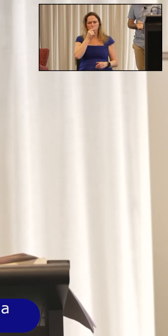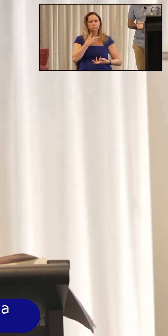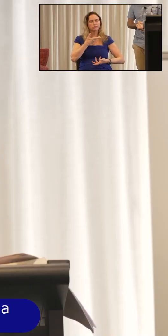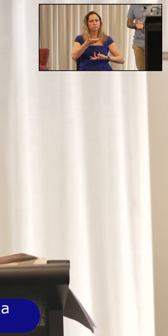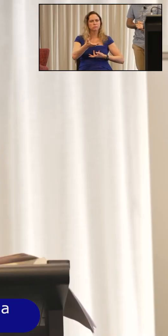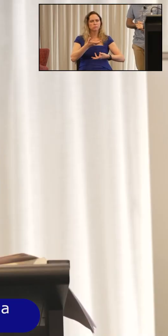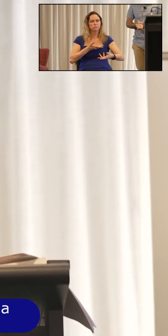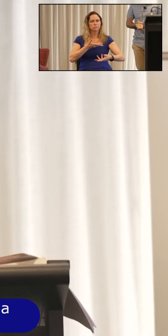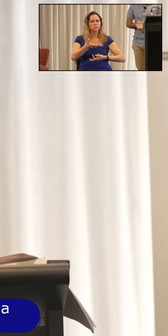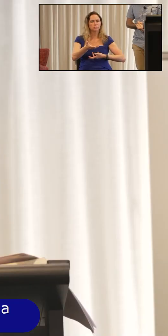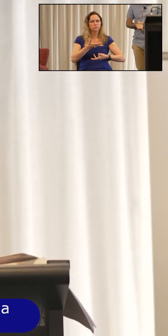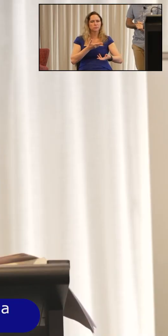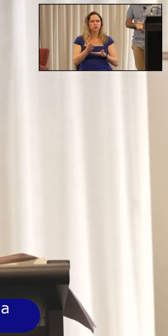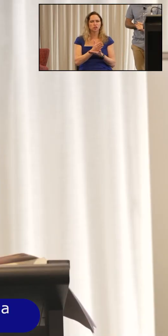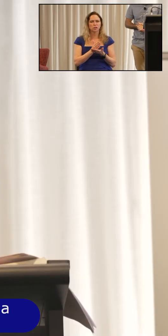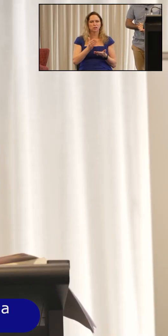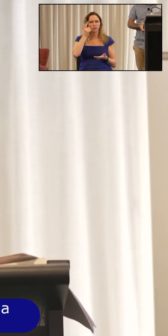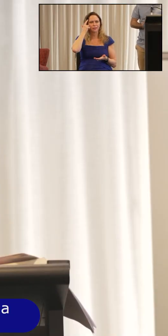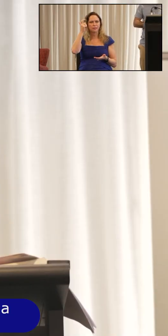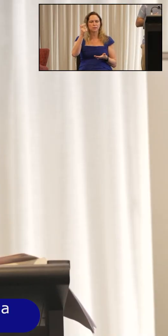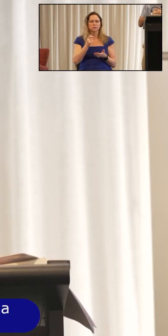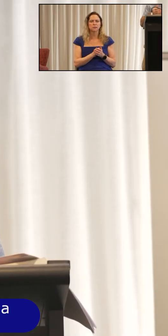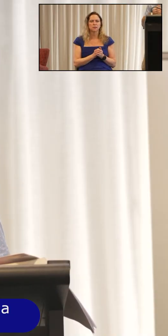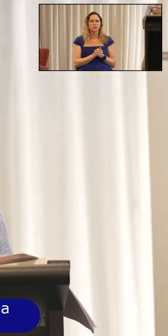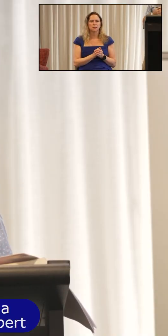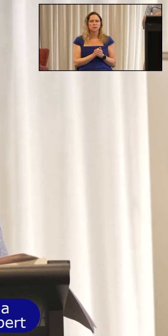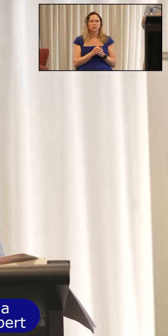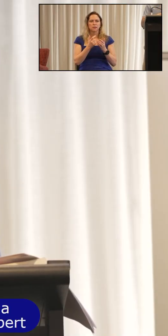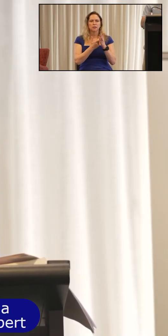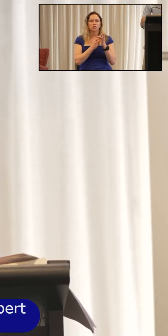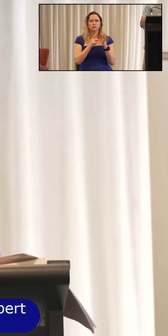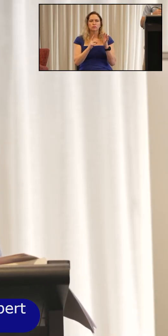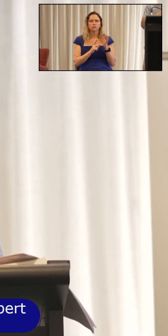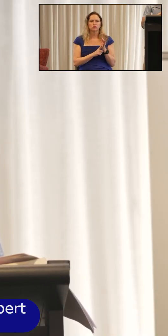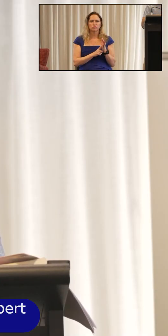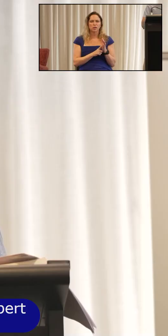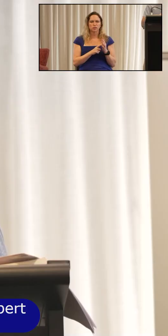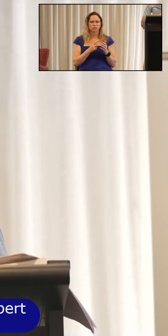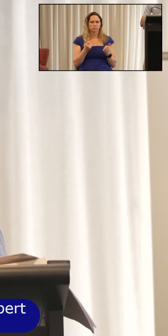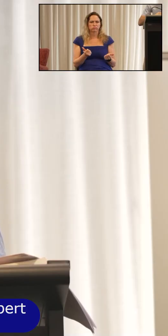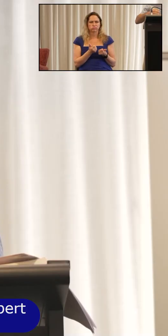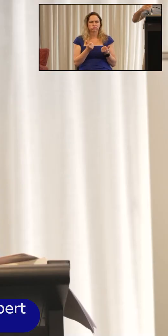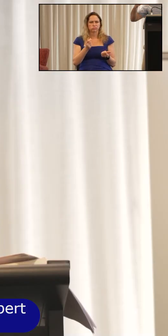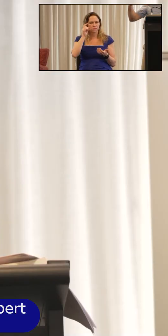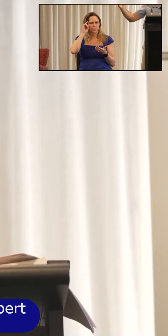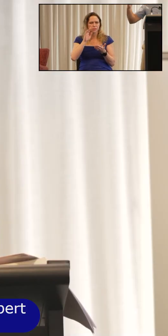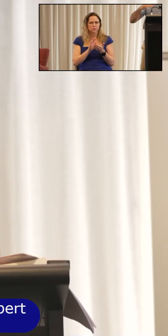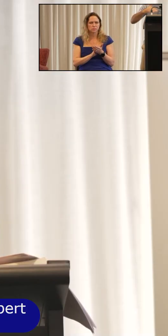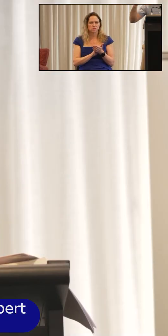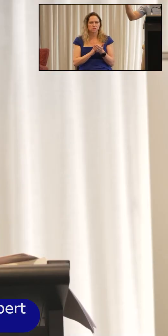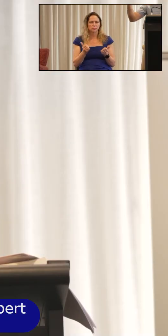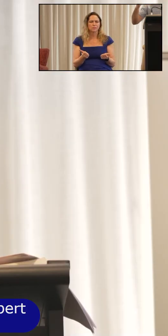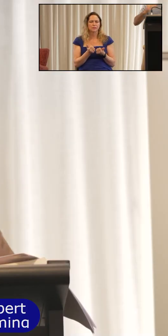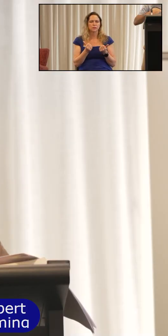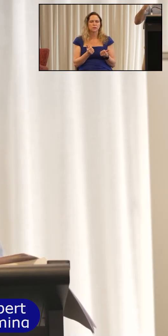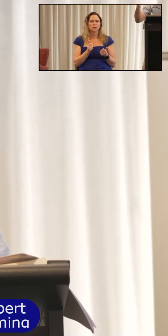something. You know, and Rachel was the expert of many things, but putting it together in